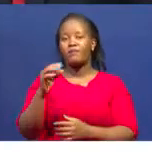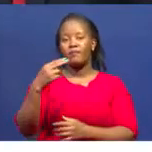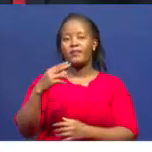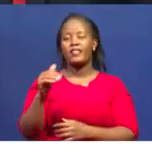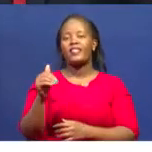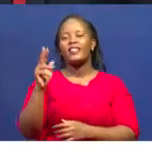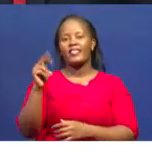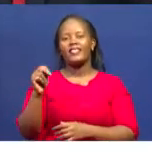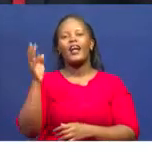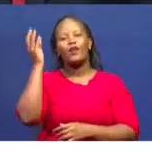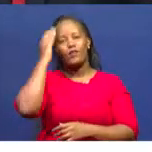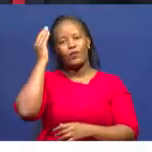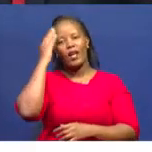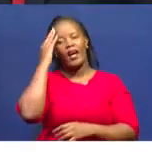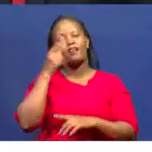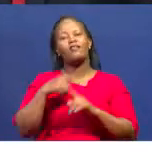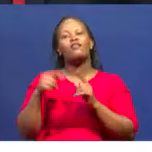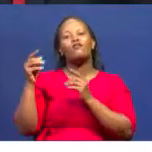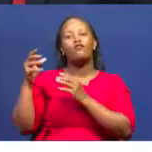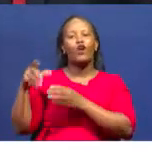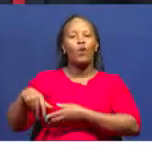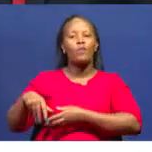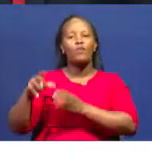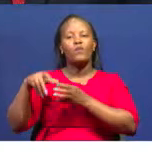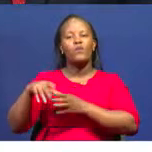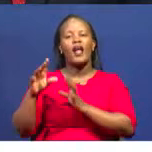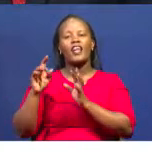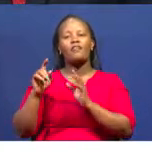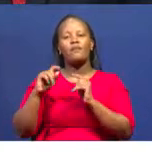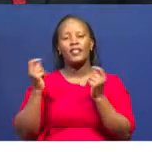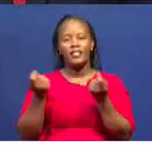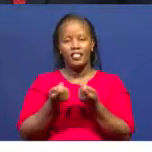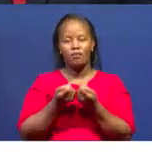what rugby did. They had a lot of